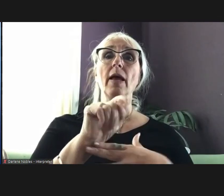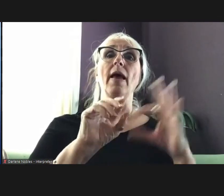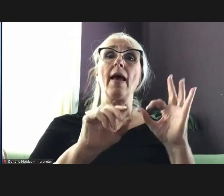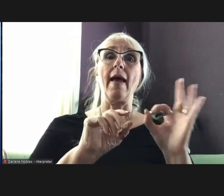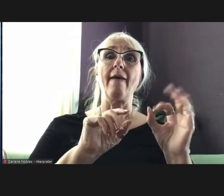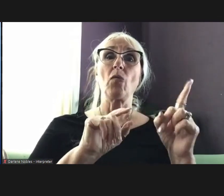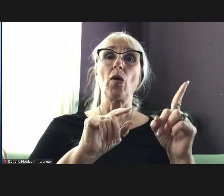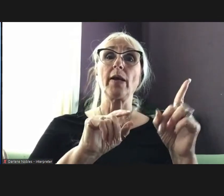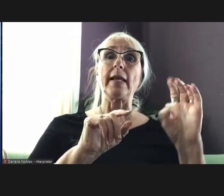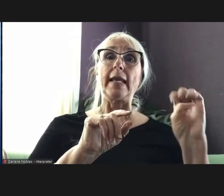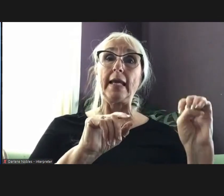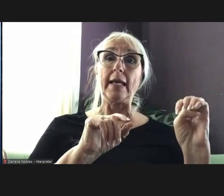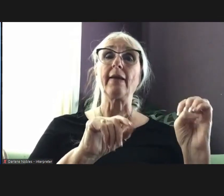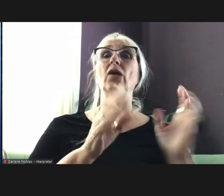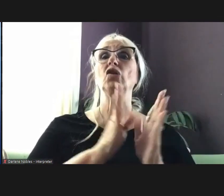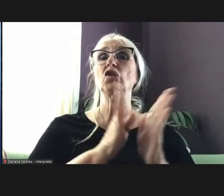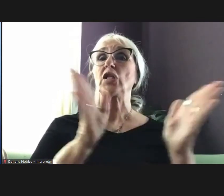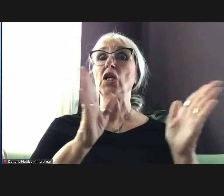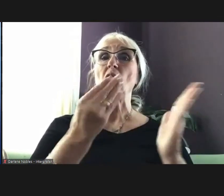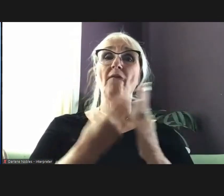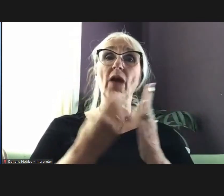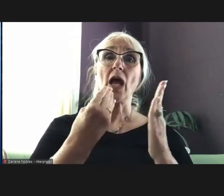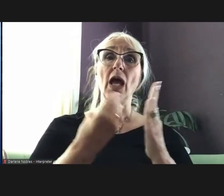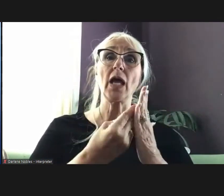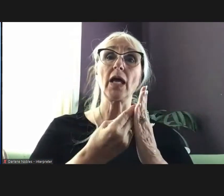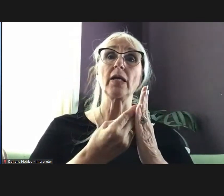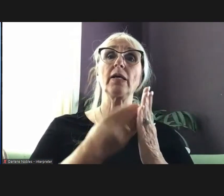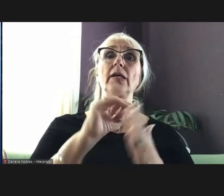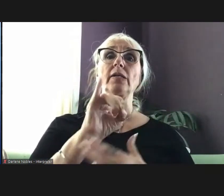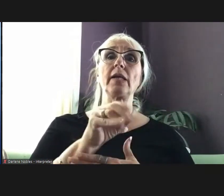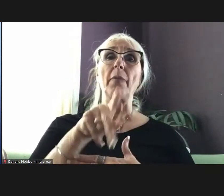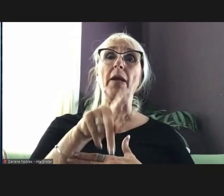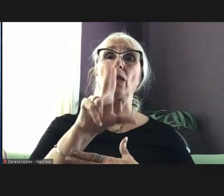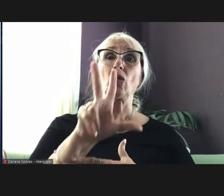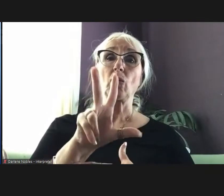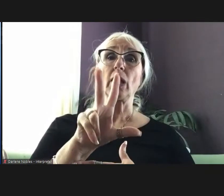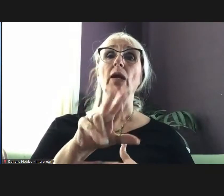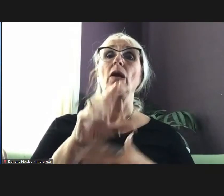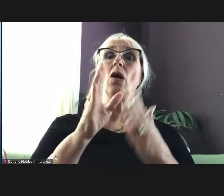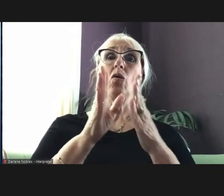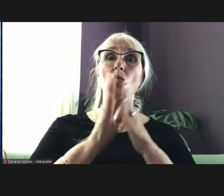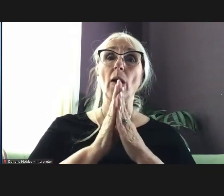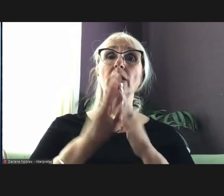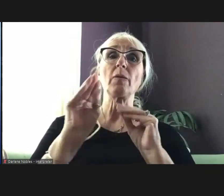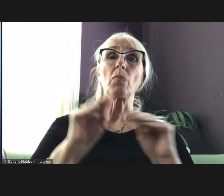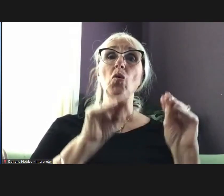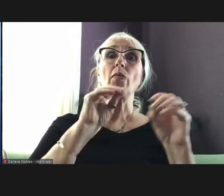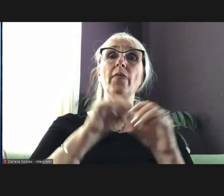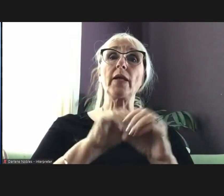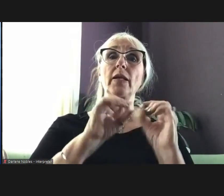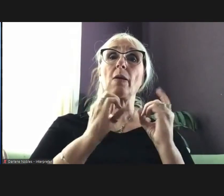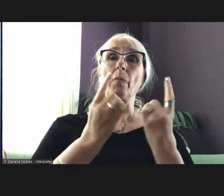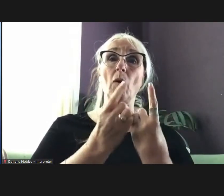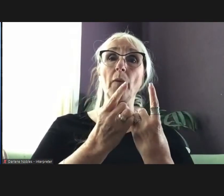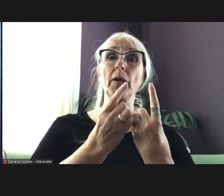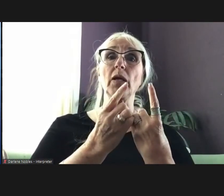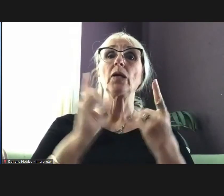F1E, this is general fund for JP3, requesting to move within their department into supplies.